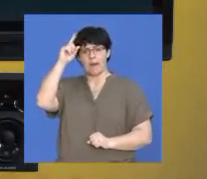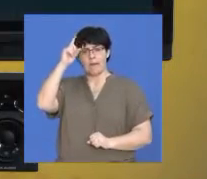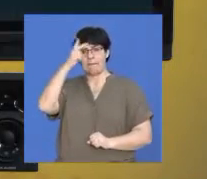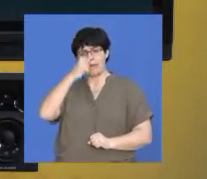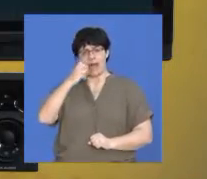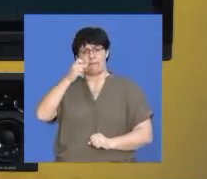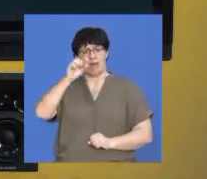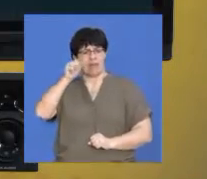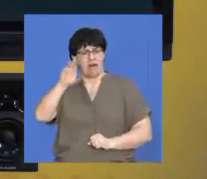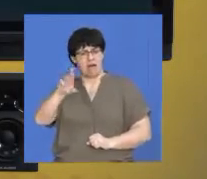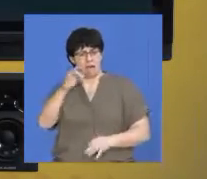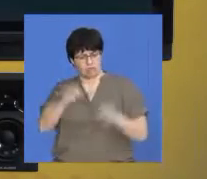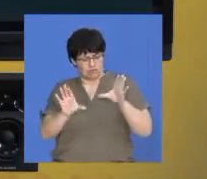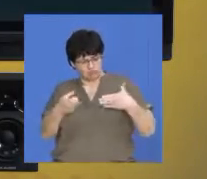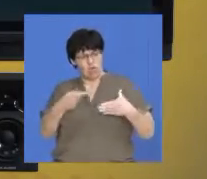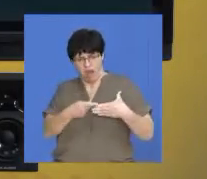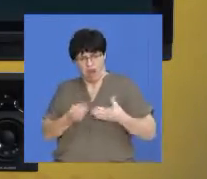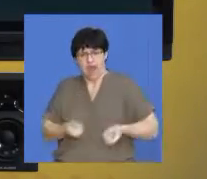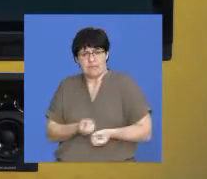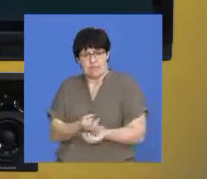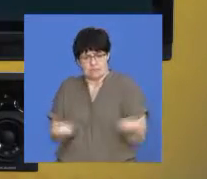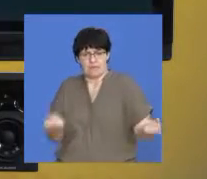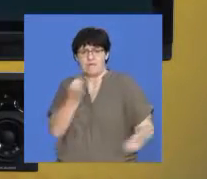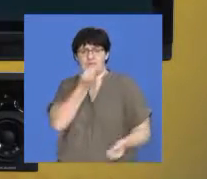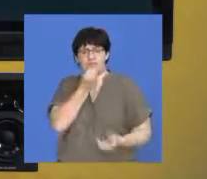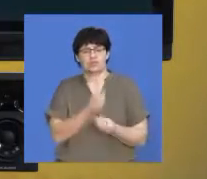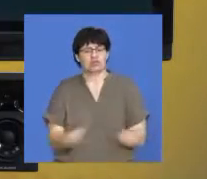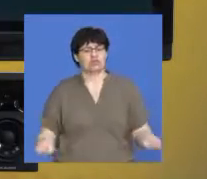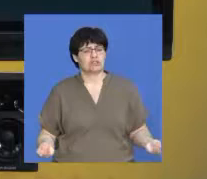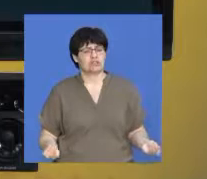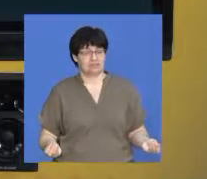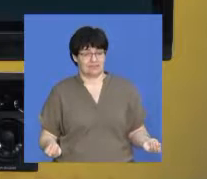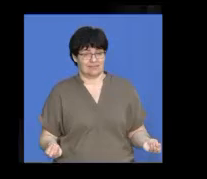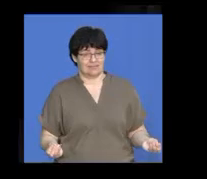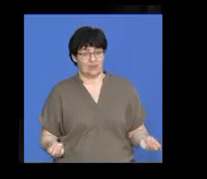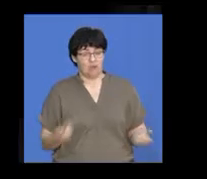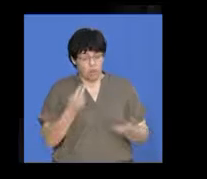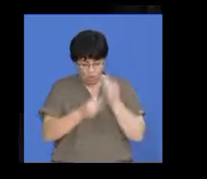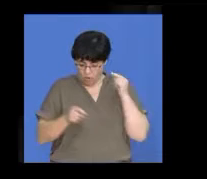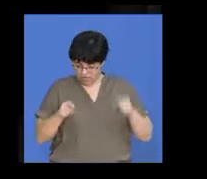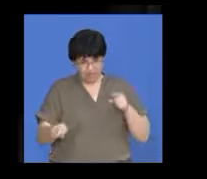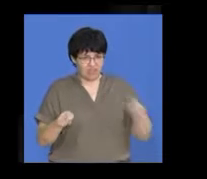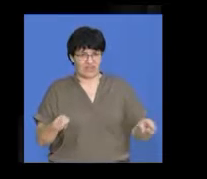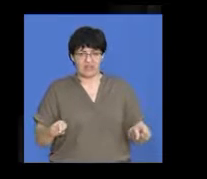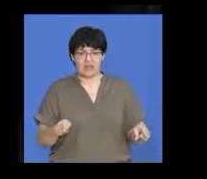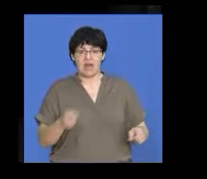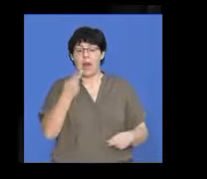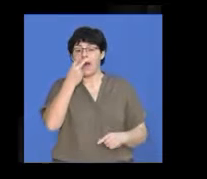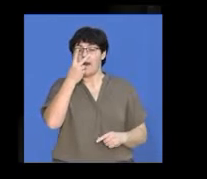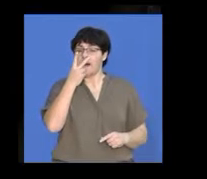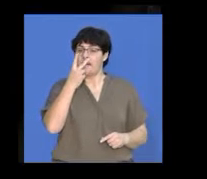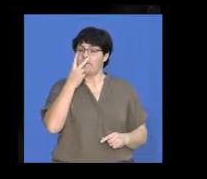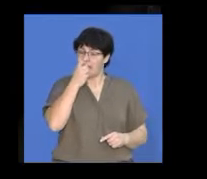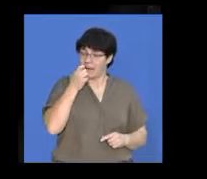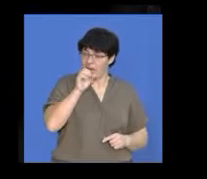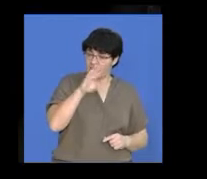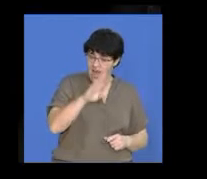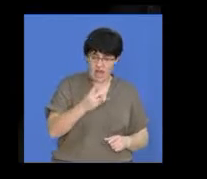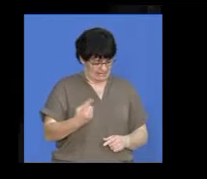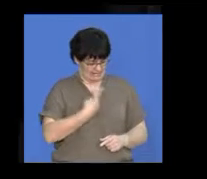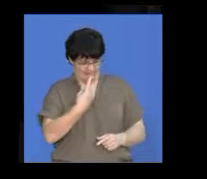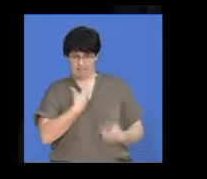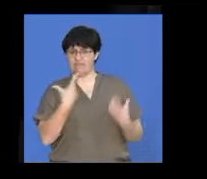and give the food to the children. Okay, so both sources show that Black Panthers can do things for themselves